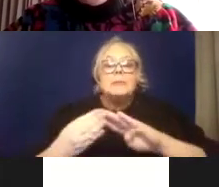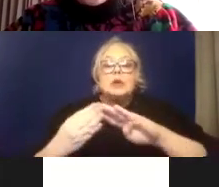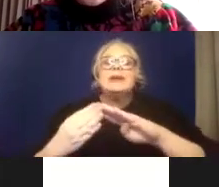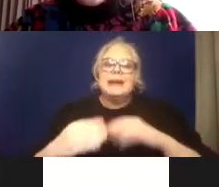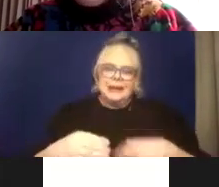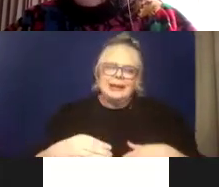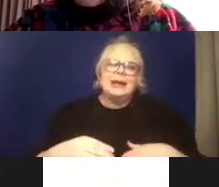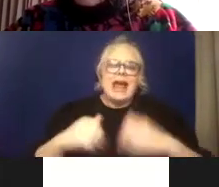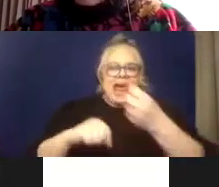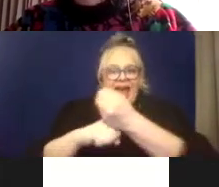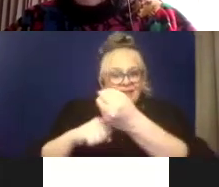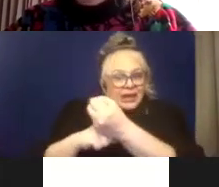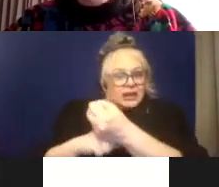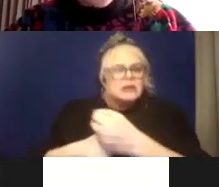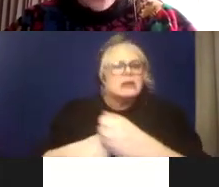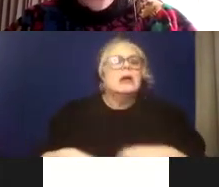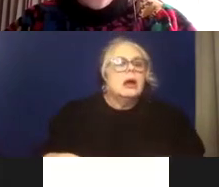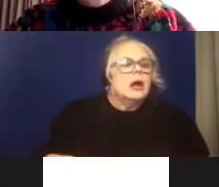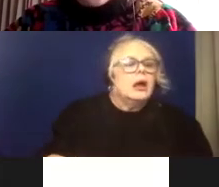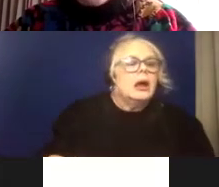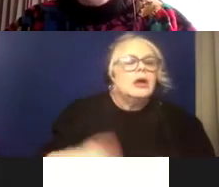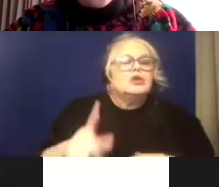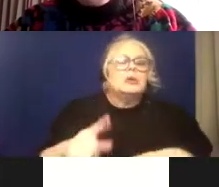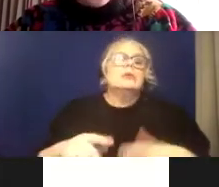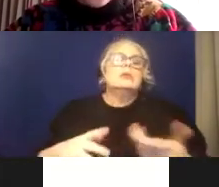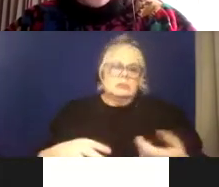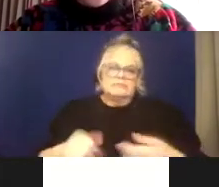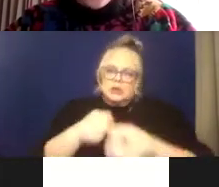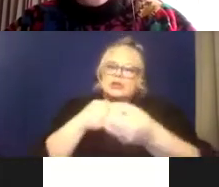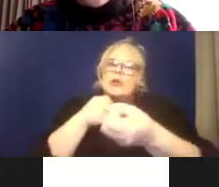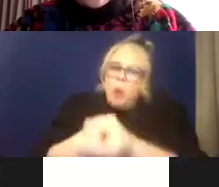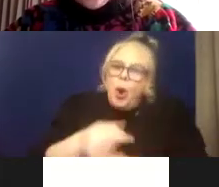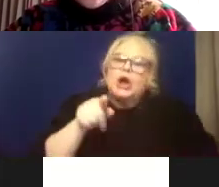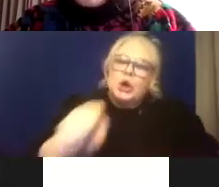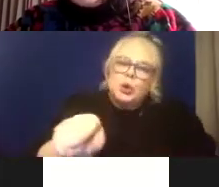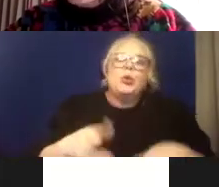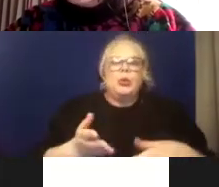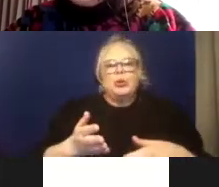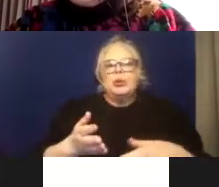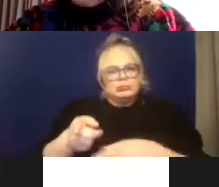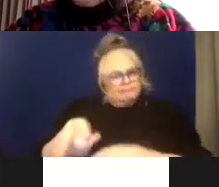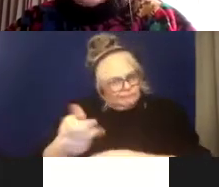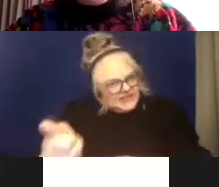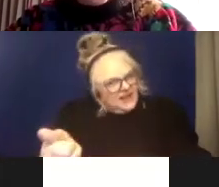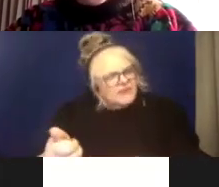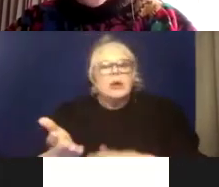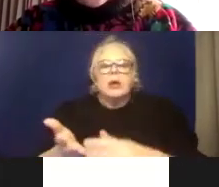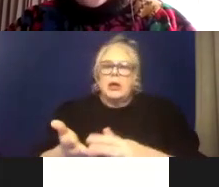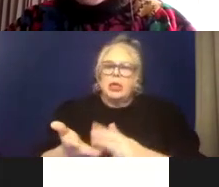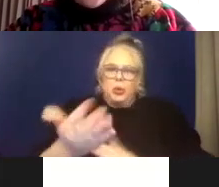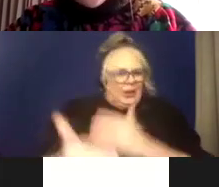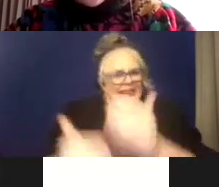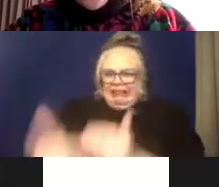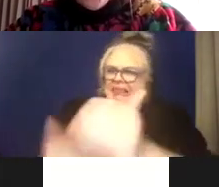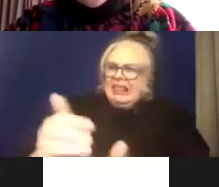that process. So we'll talk more about where you can report these crimes later on. But regardless of where you